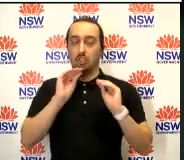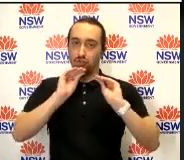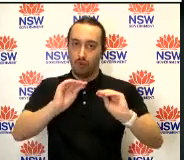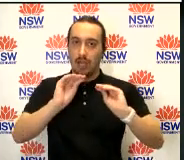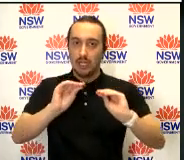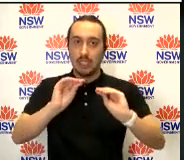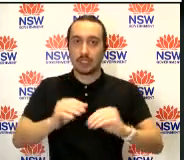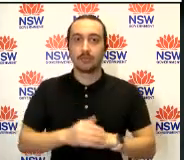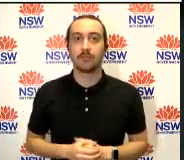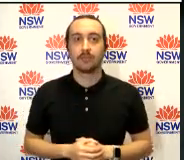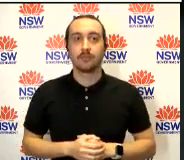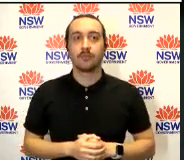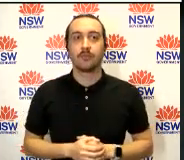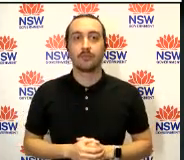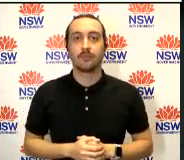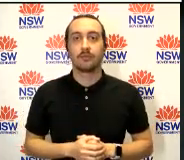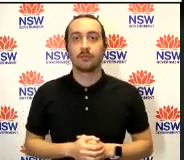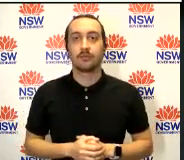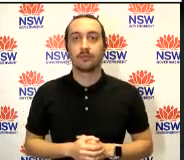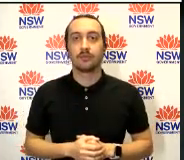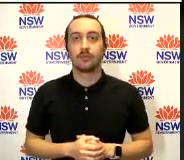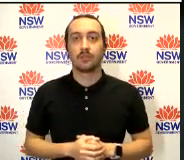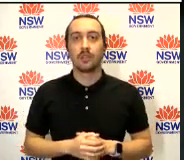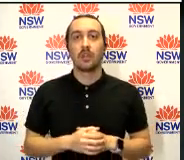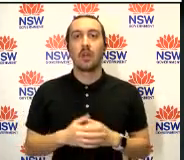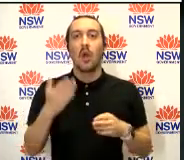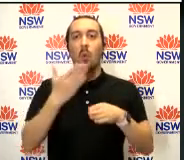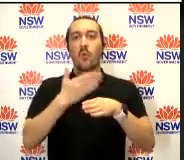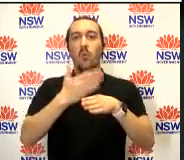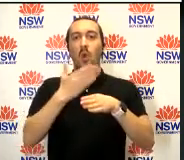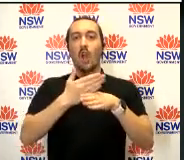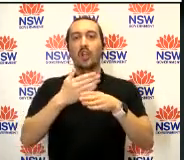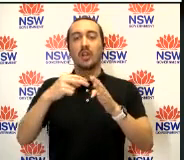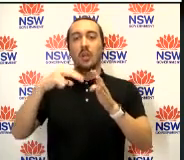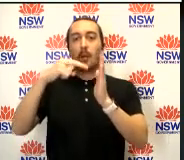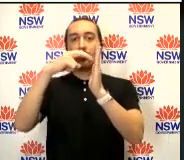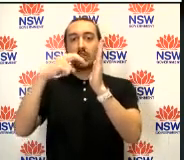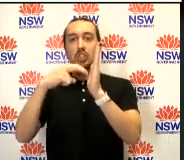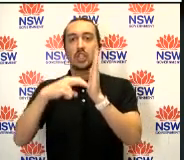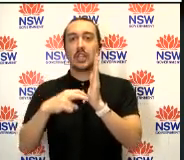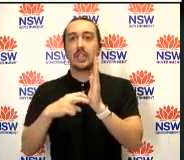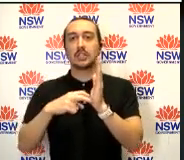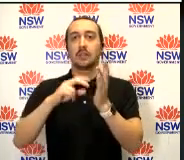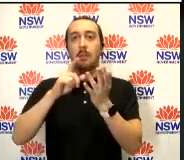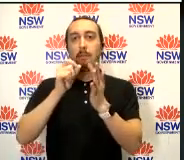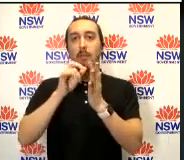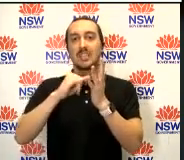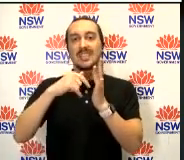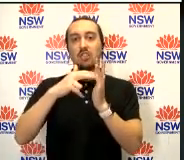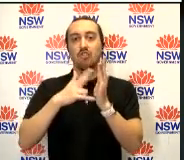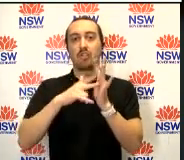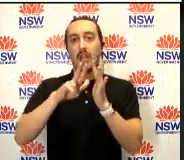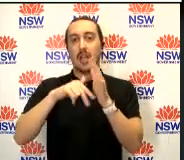for work positioning systems. They are: it must be used by a competent person that is